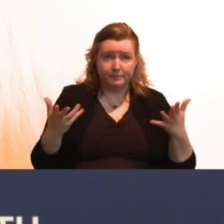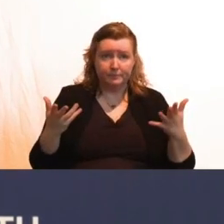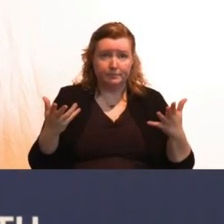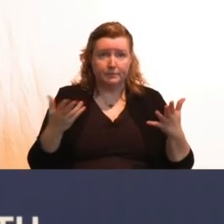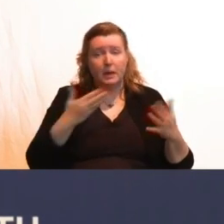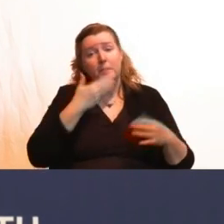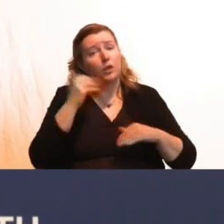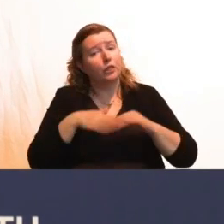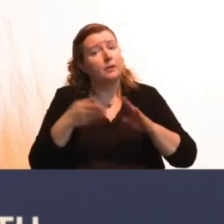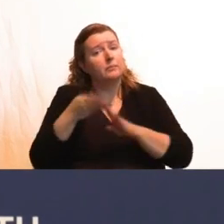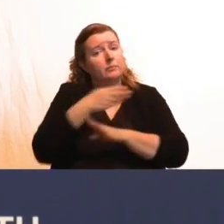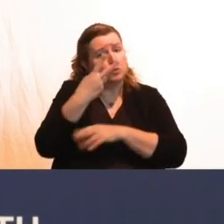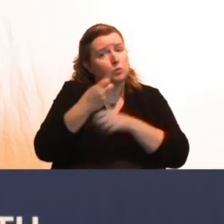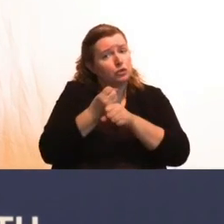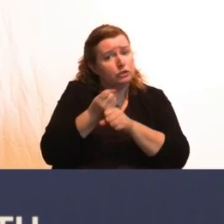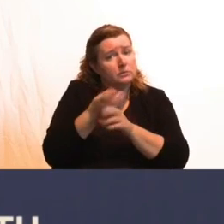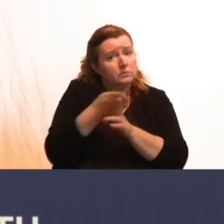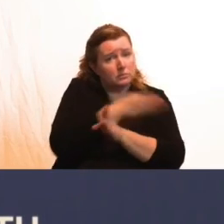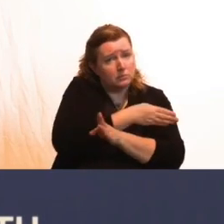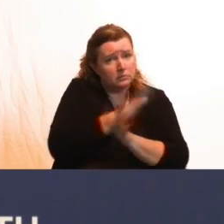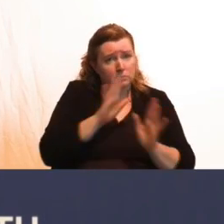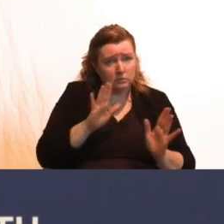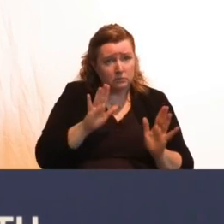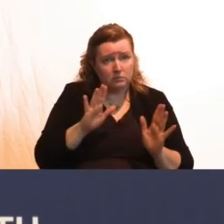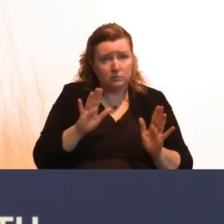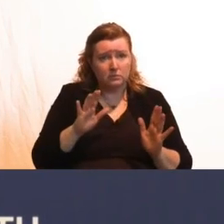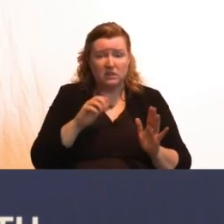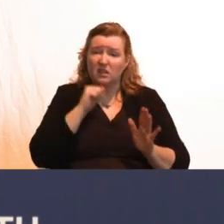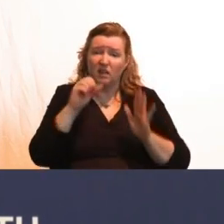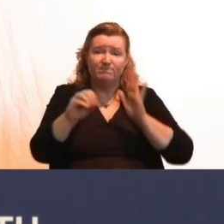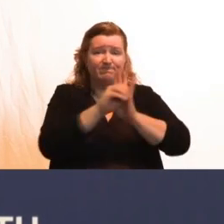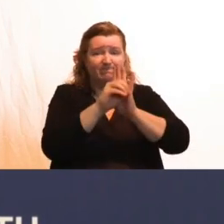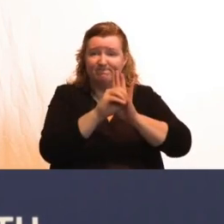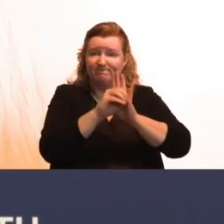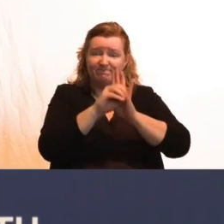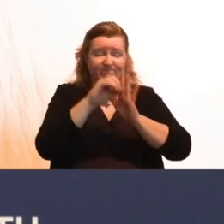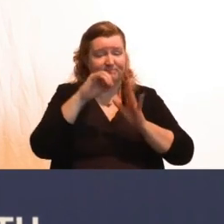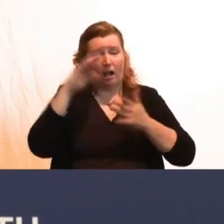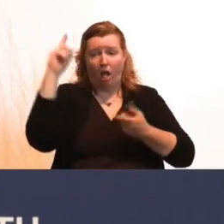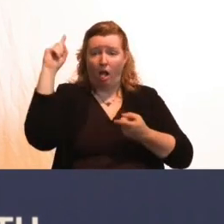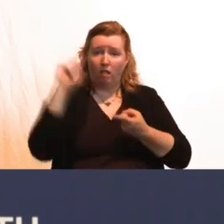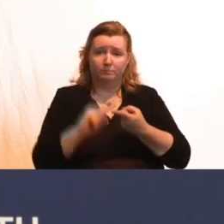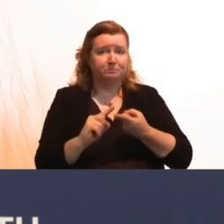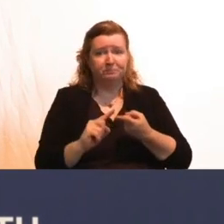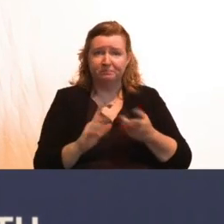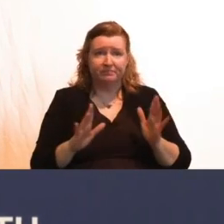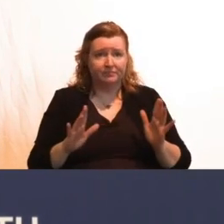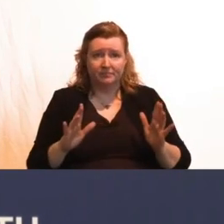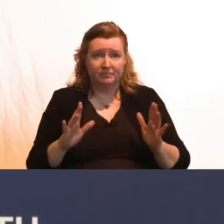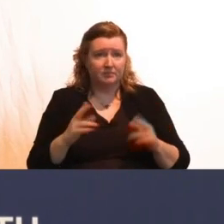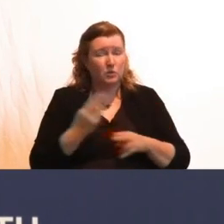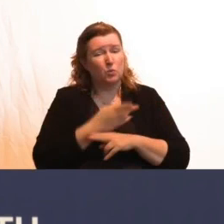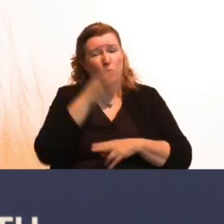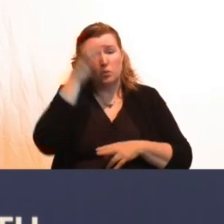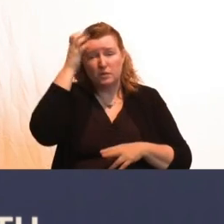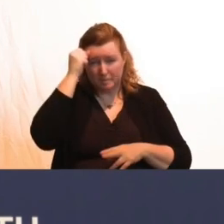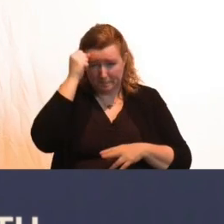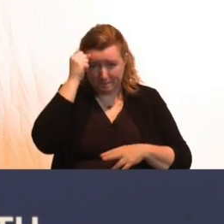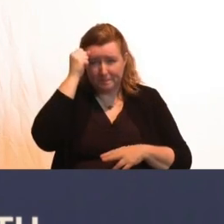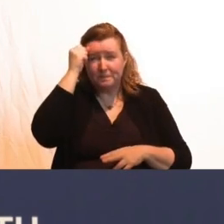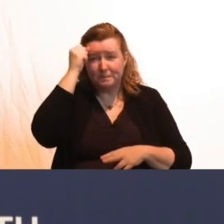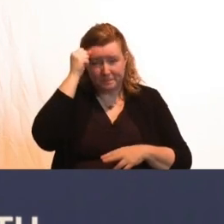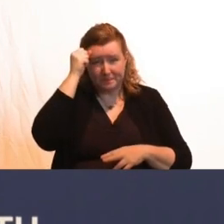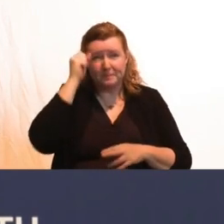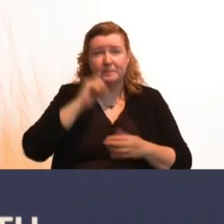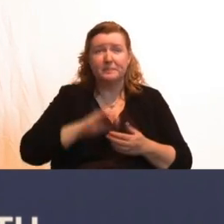the advice to everybody is use your common sense and think this through, what's responsible behavior,